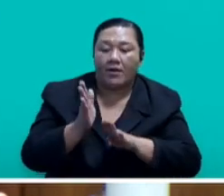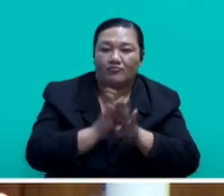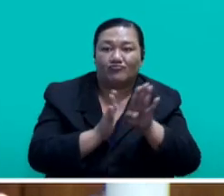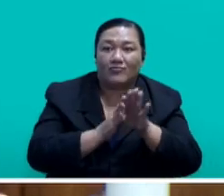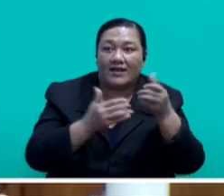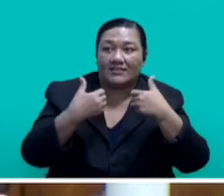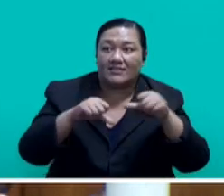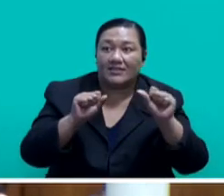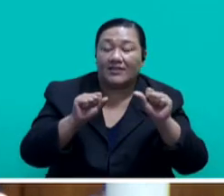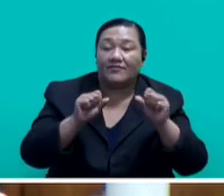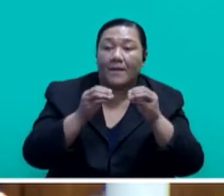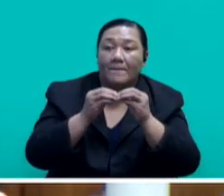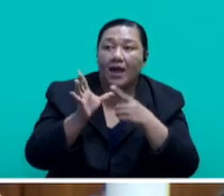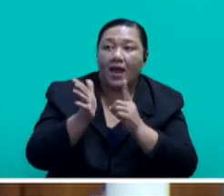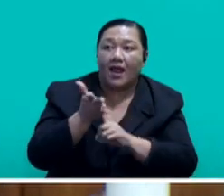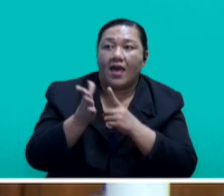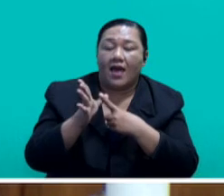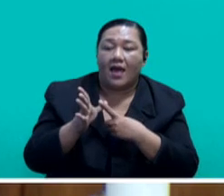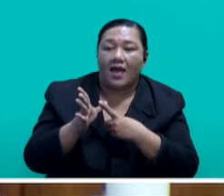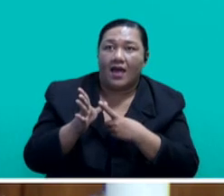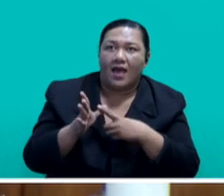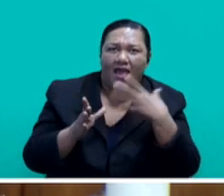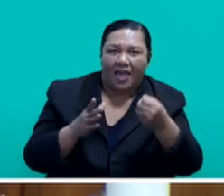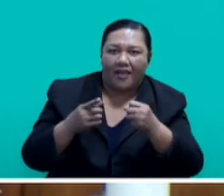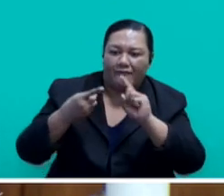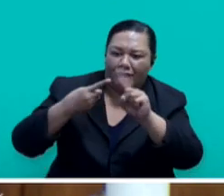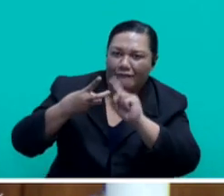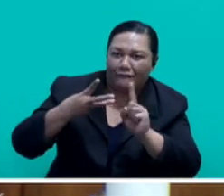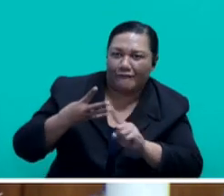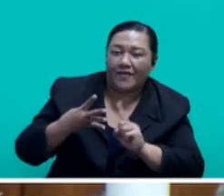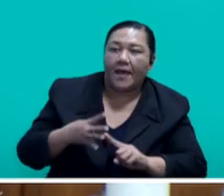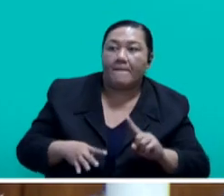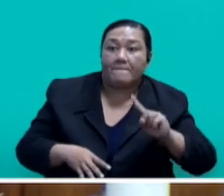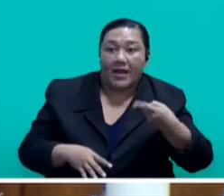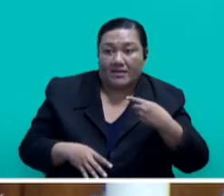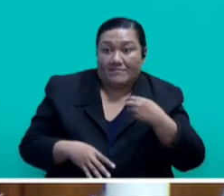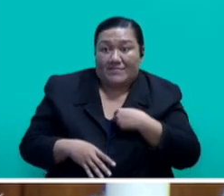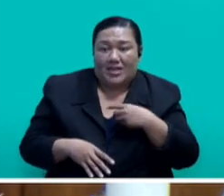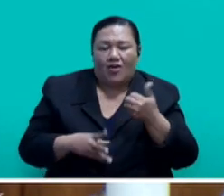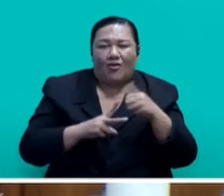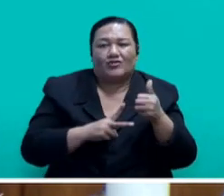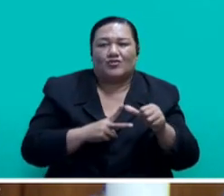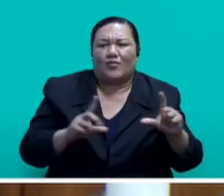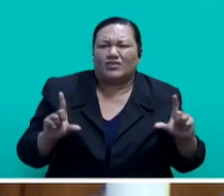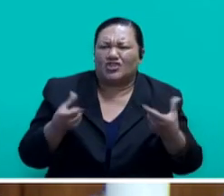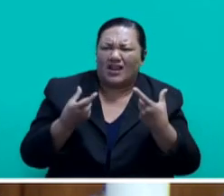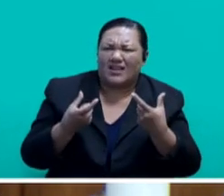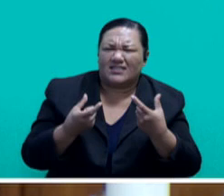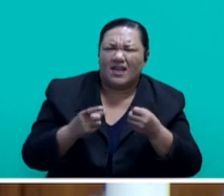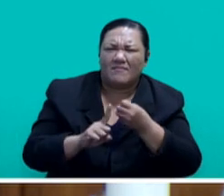happy, I'm also challenged by my conviction that the previous government had